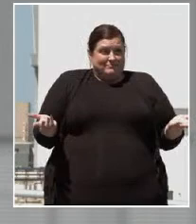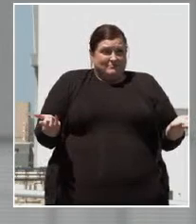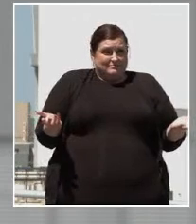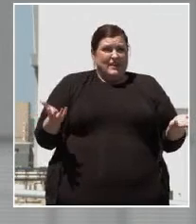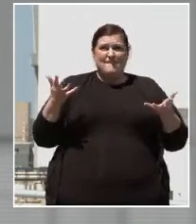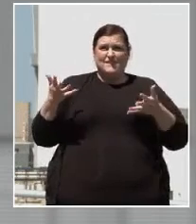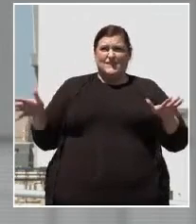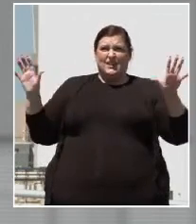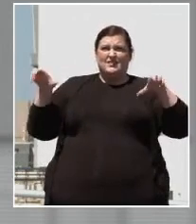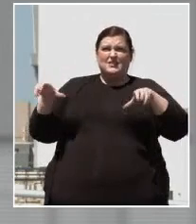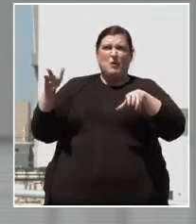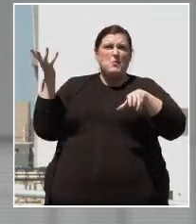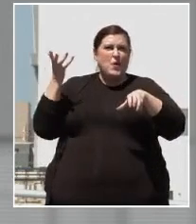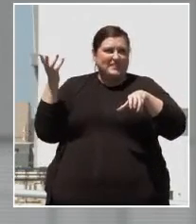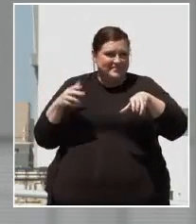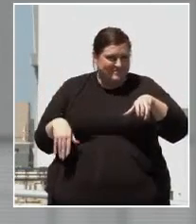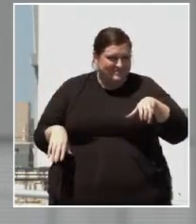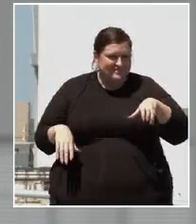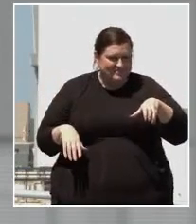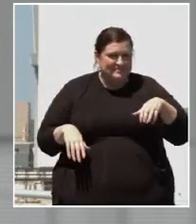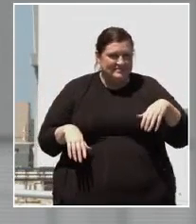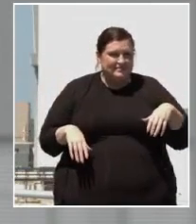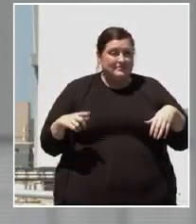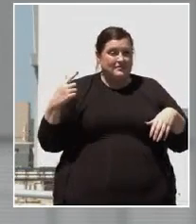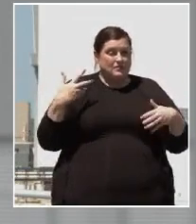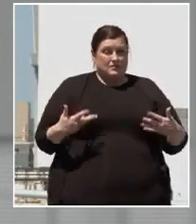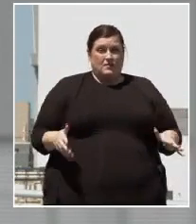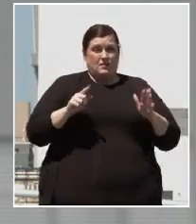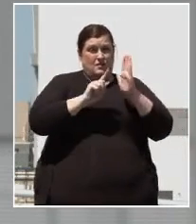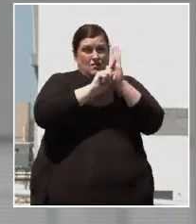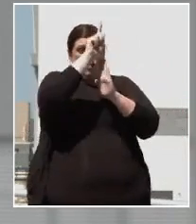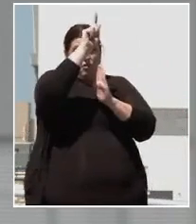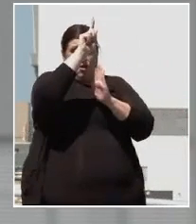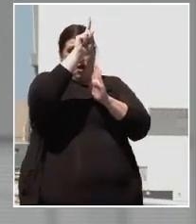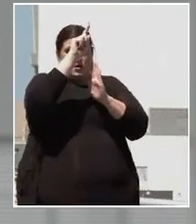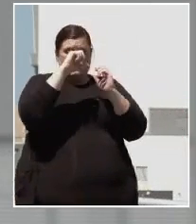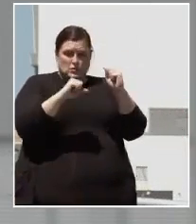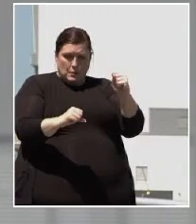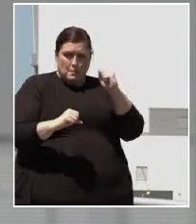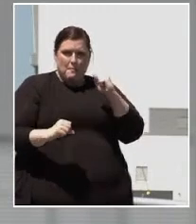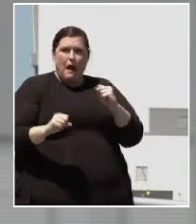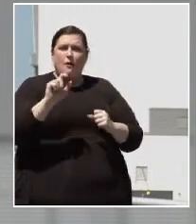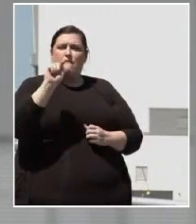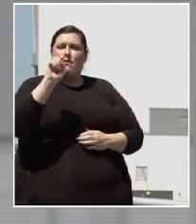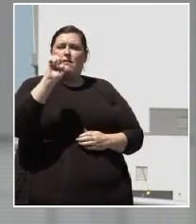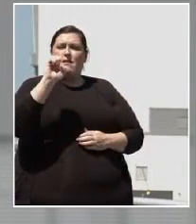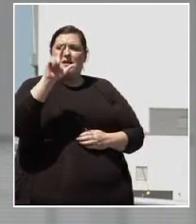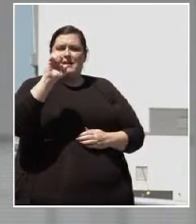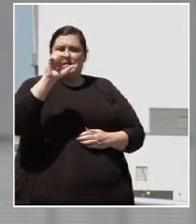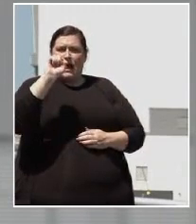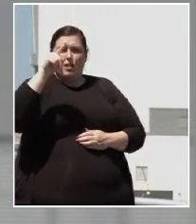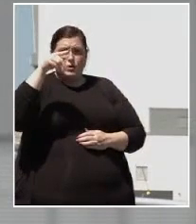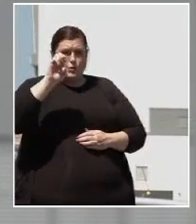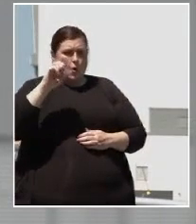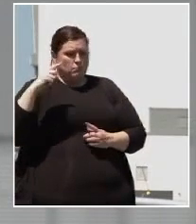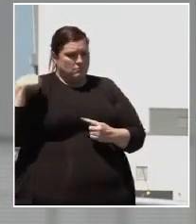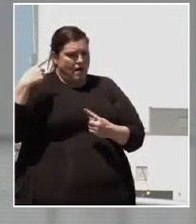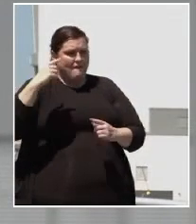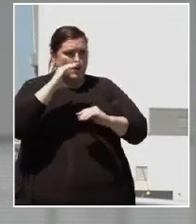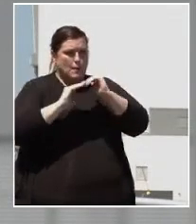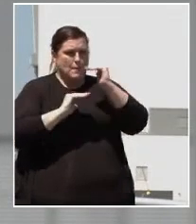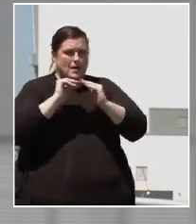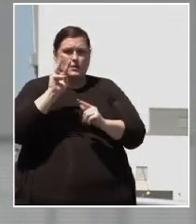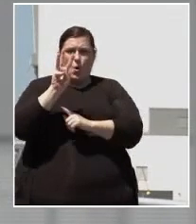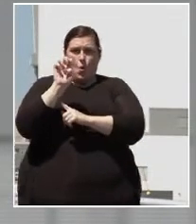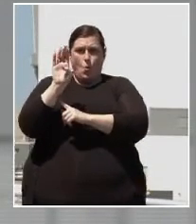we done we launched the most powerful telescope ever built the web telescope had the